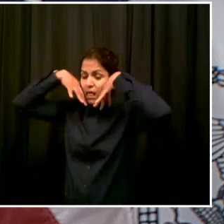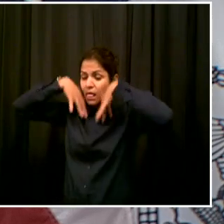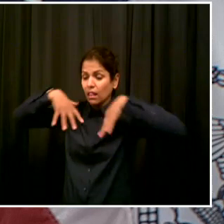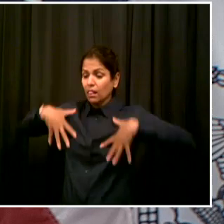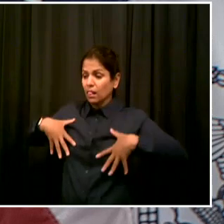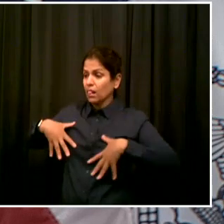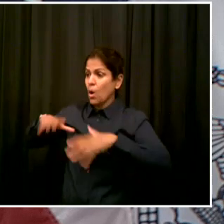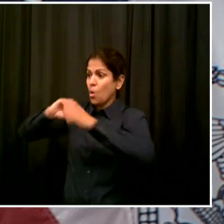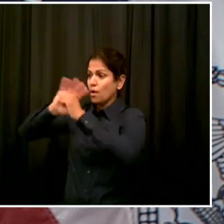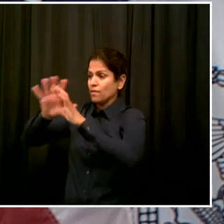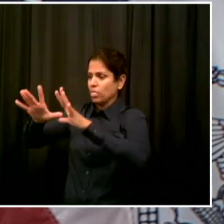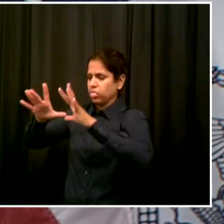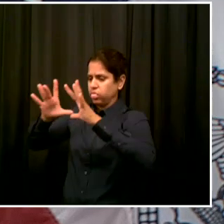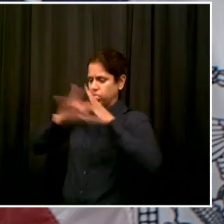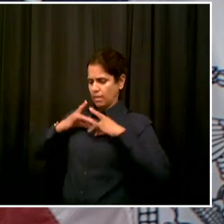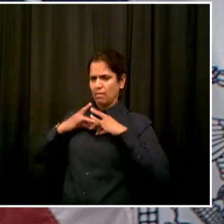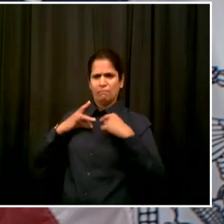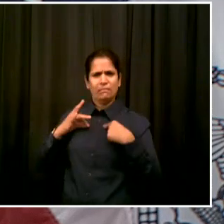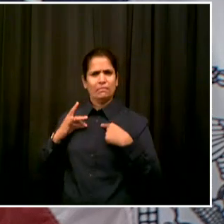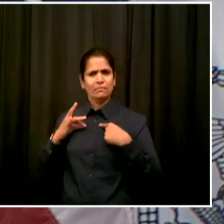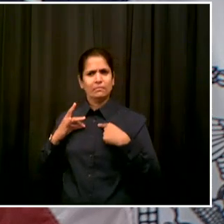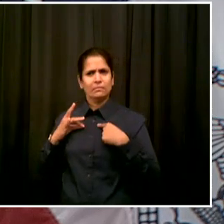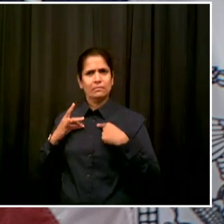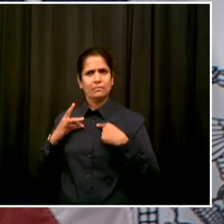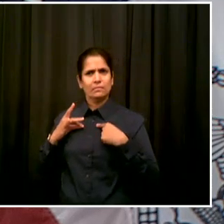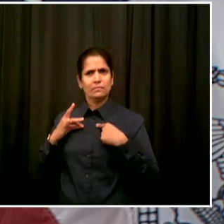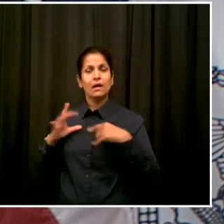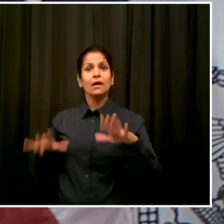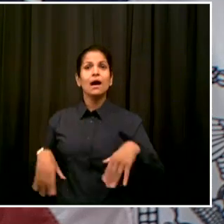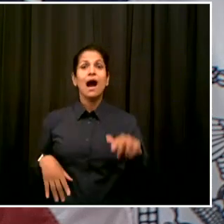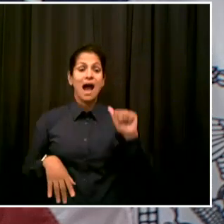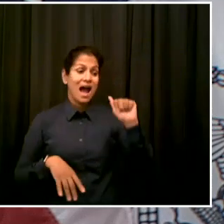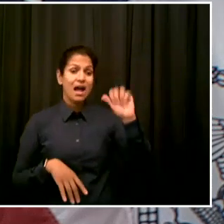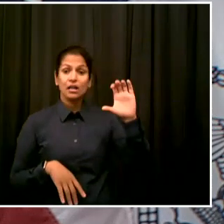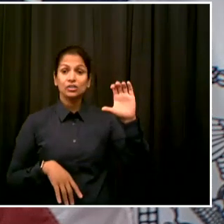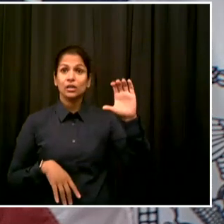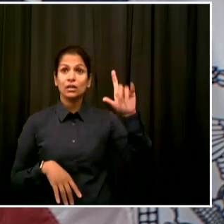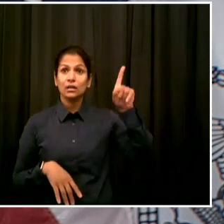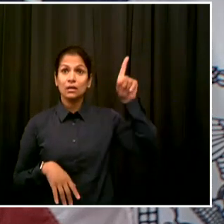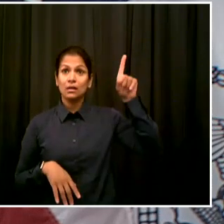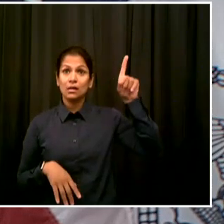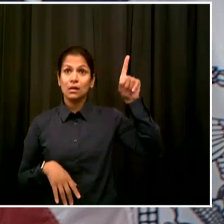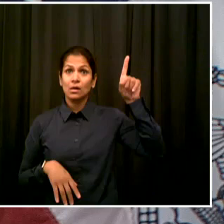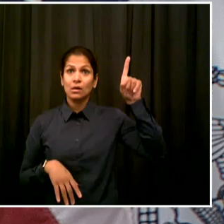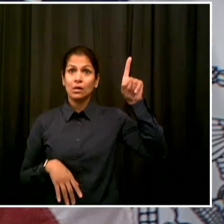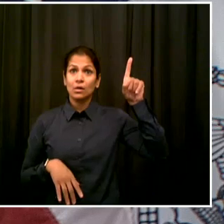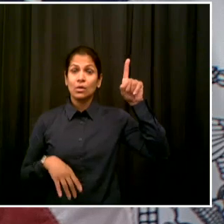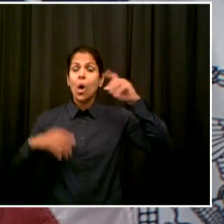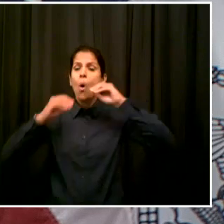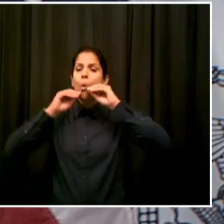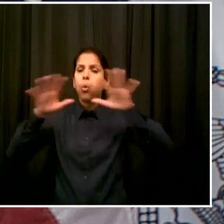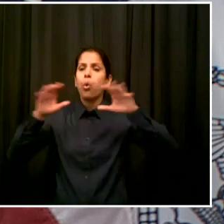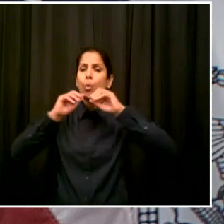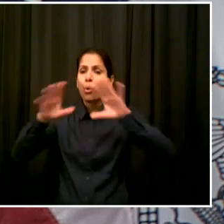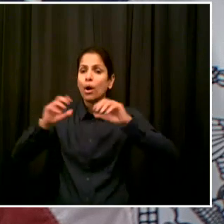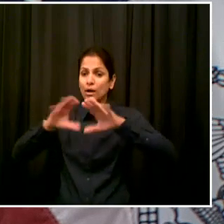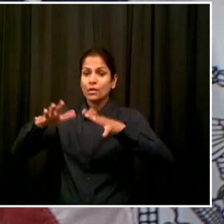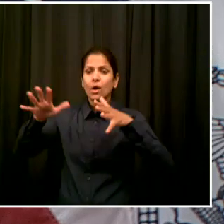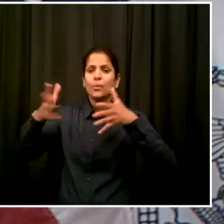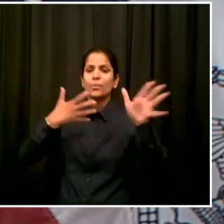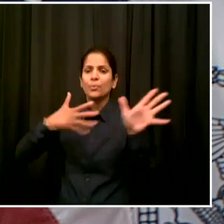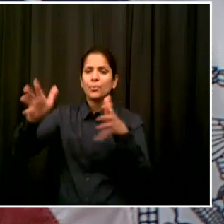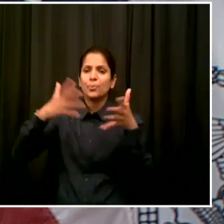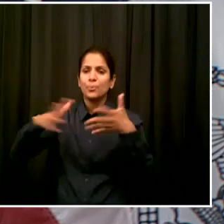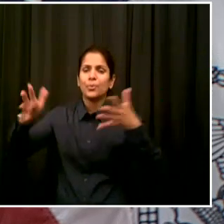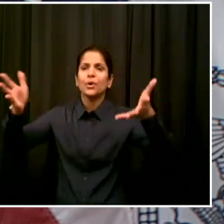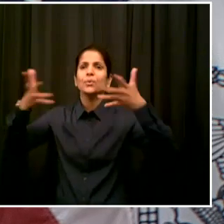city doing to look at the equipment in some of these cooling centers? And will it be required for them to make